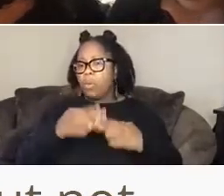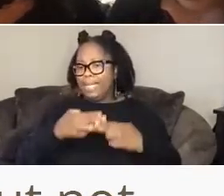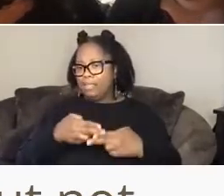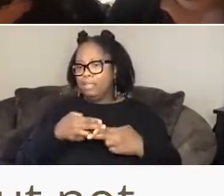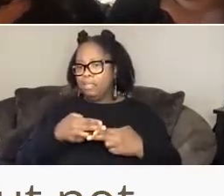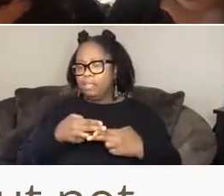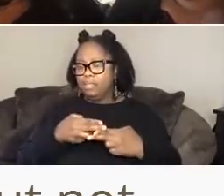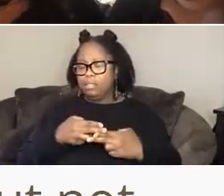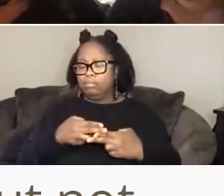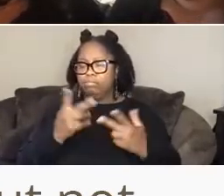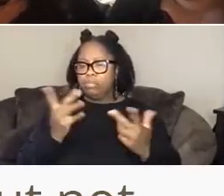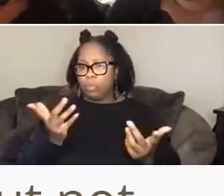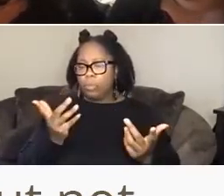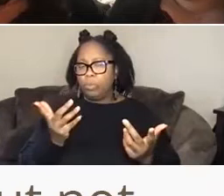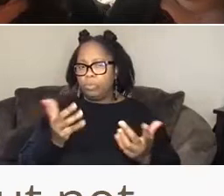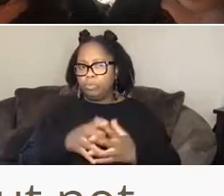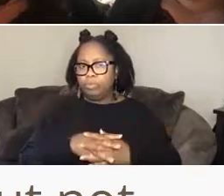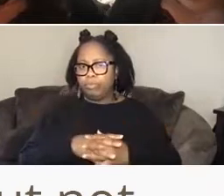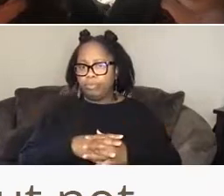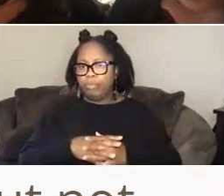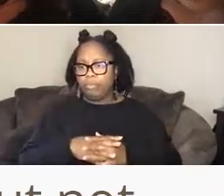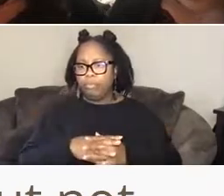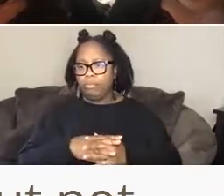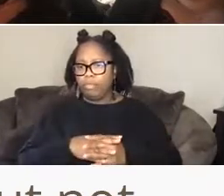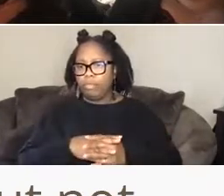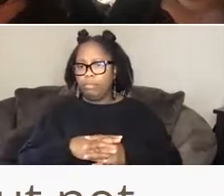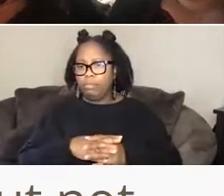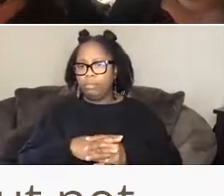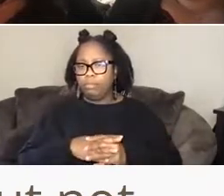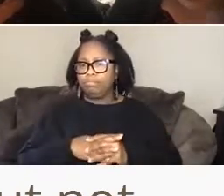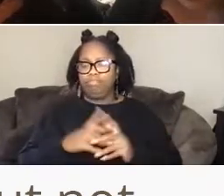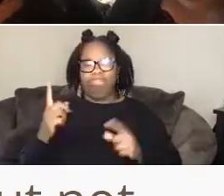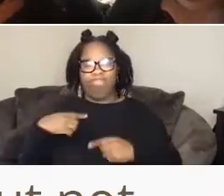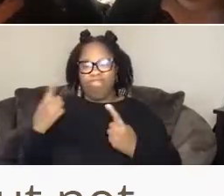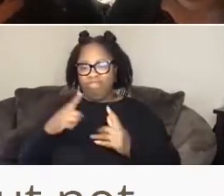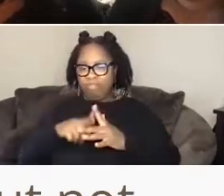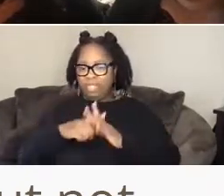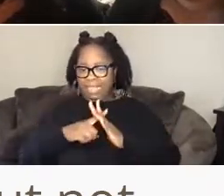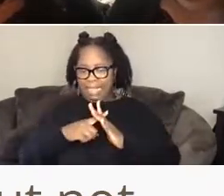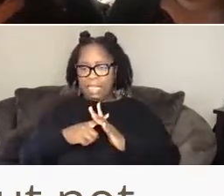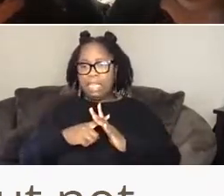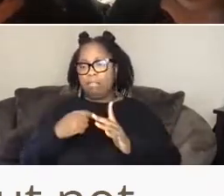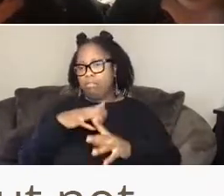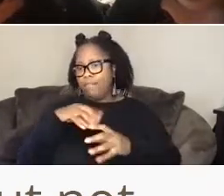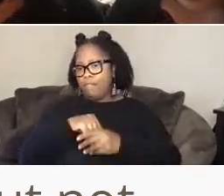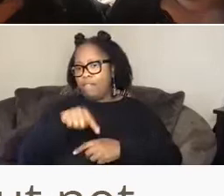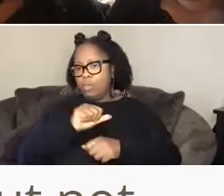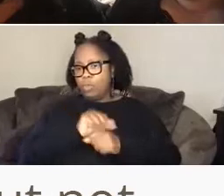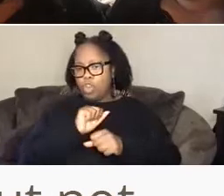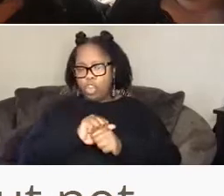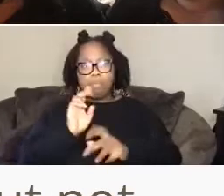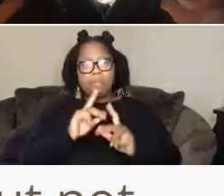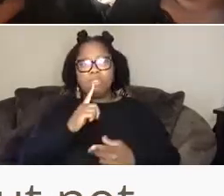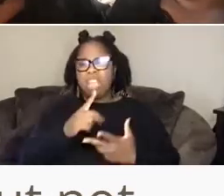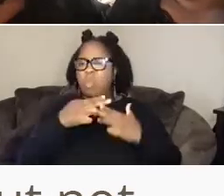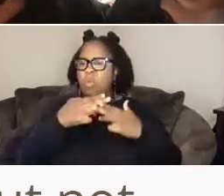And so a lot of times, from the beginning of the time when I would do this work, people would say weight